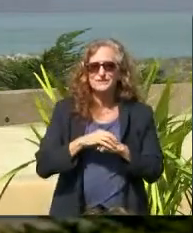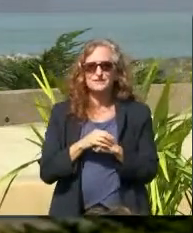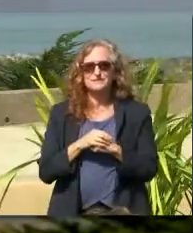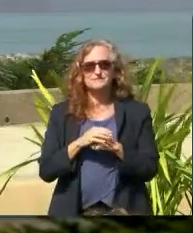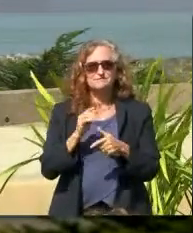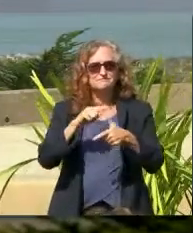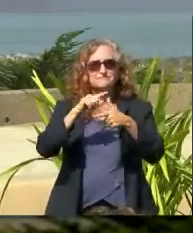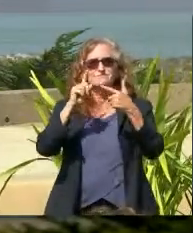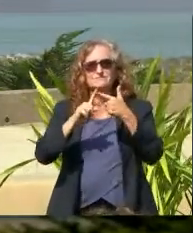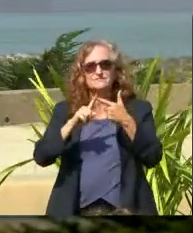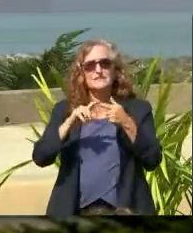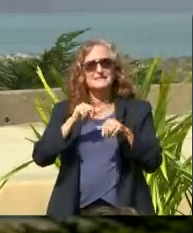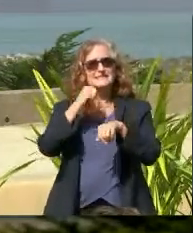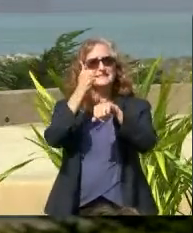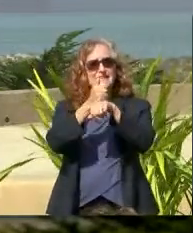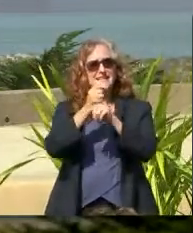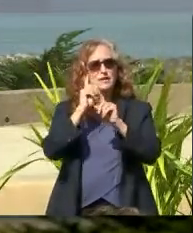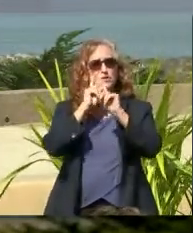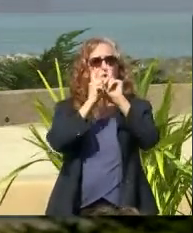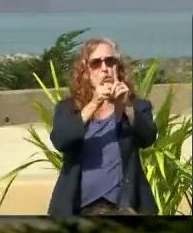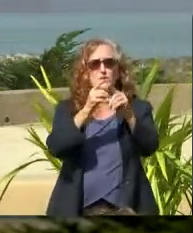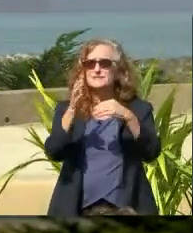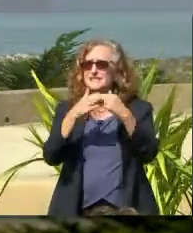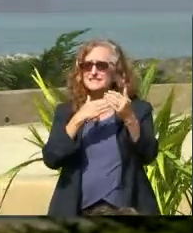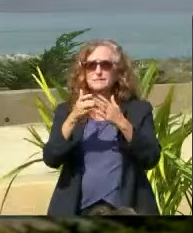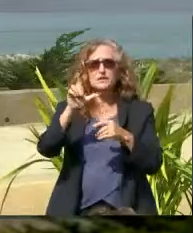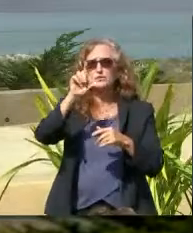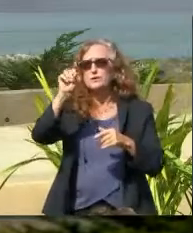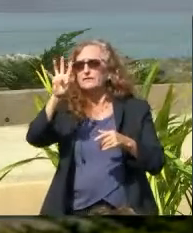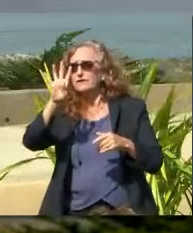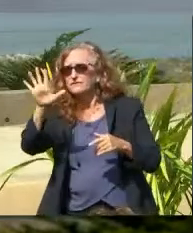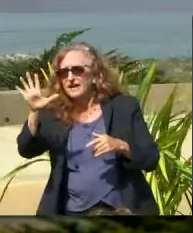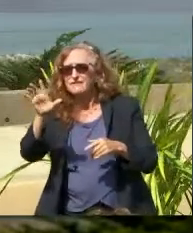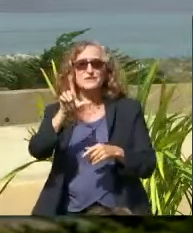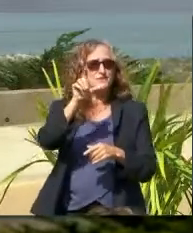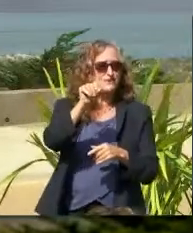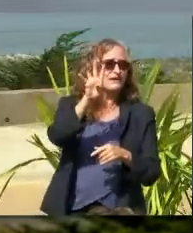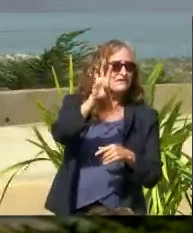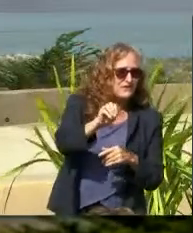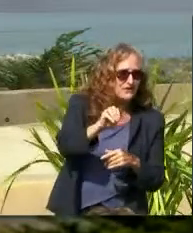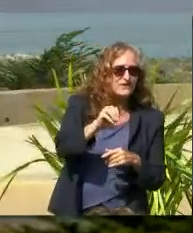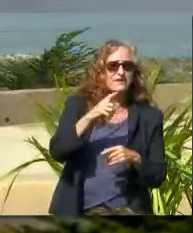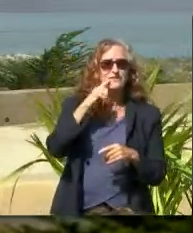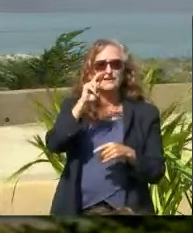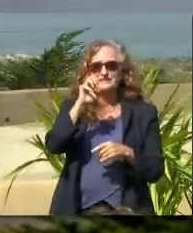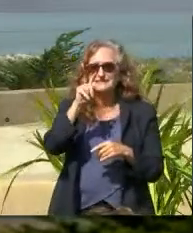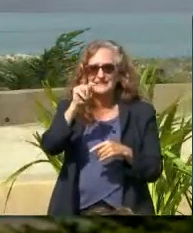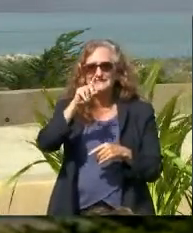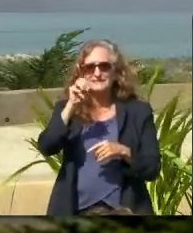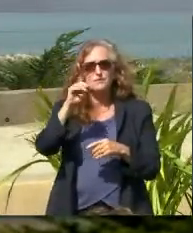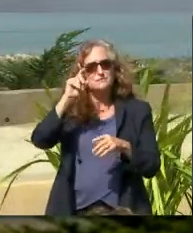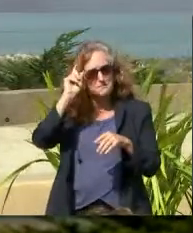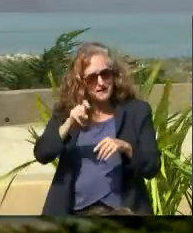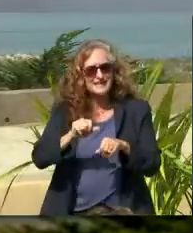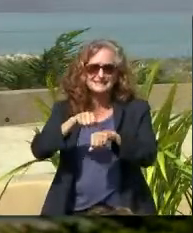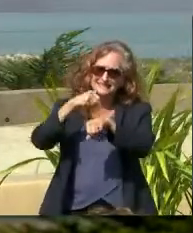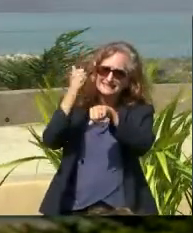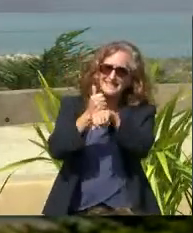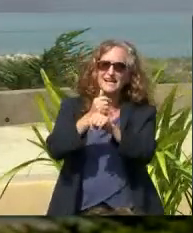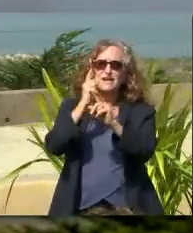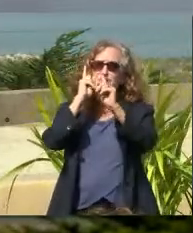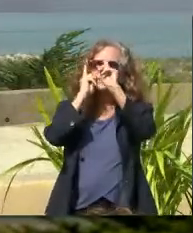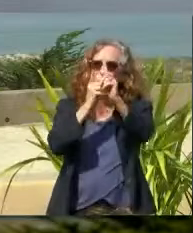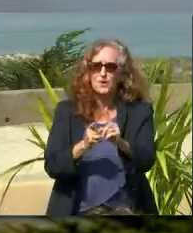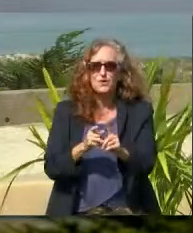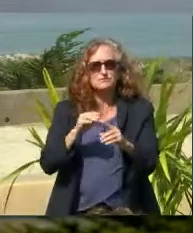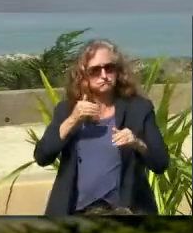the importance of setting those targets, whether it's 2045 or 2040 for net zero. We have to have those targets so we've got something